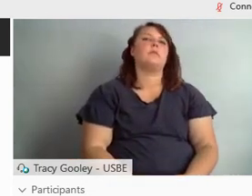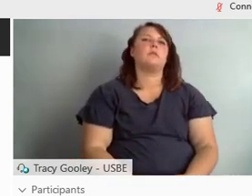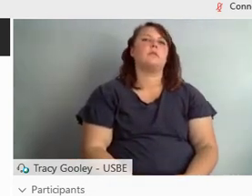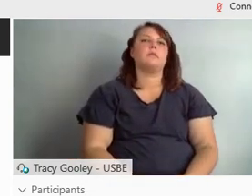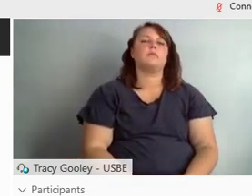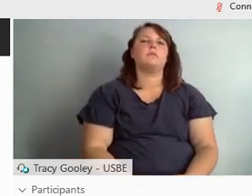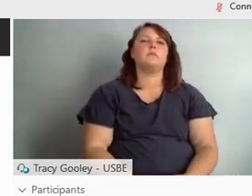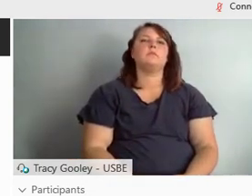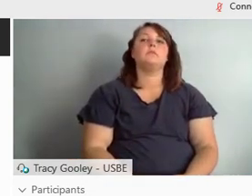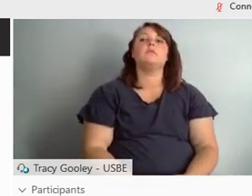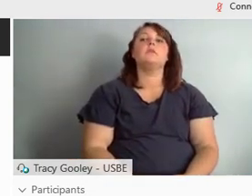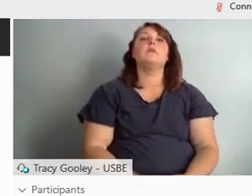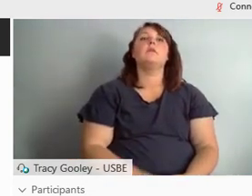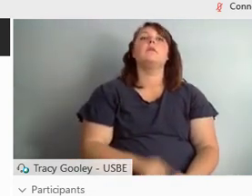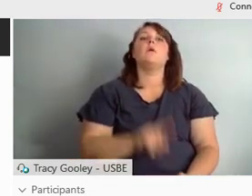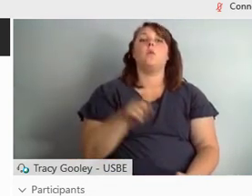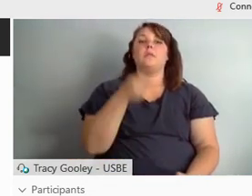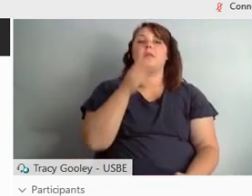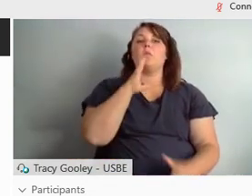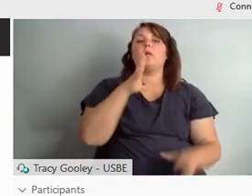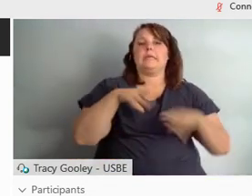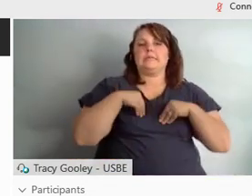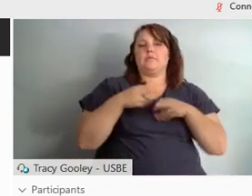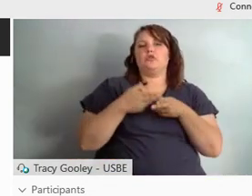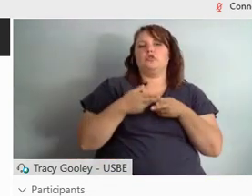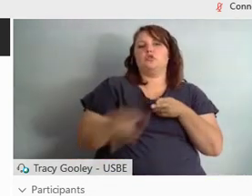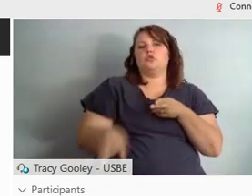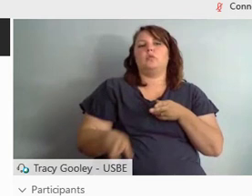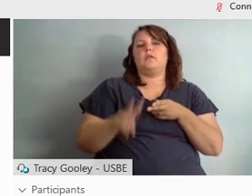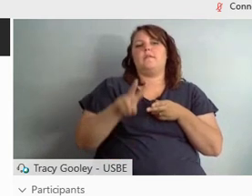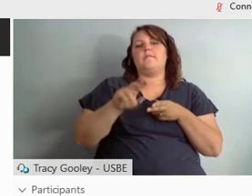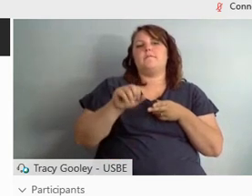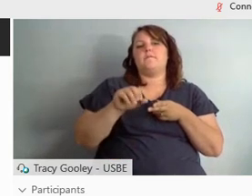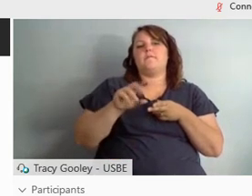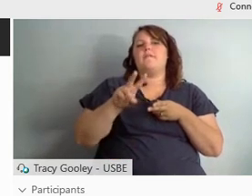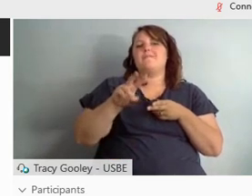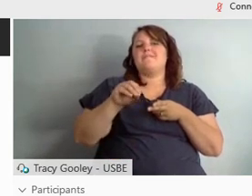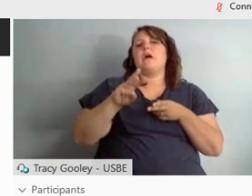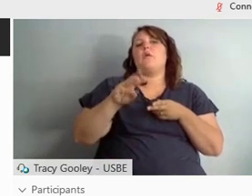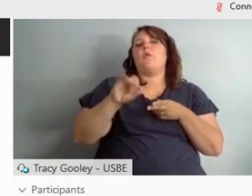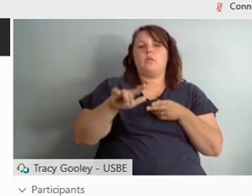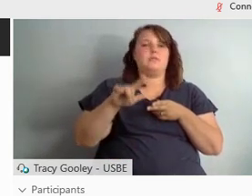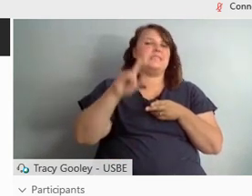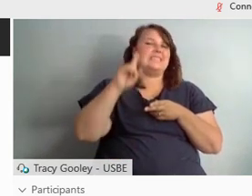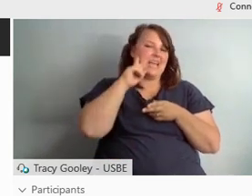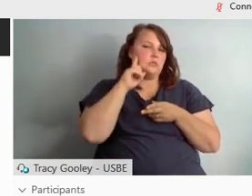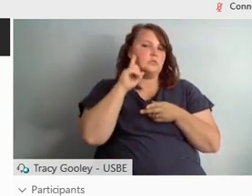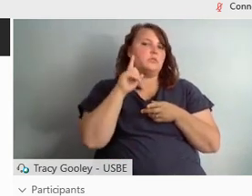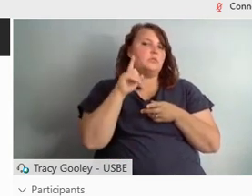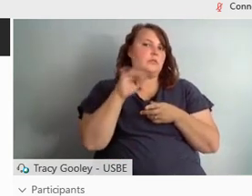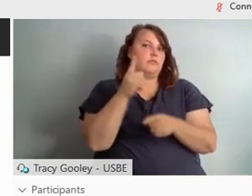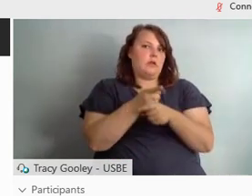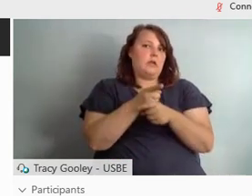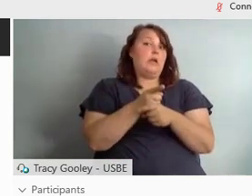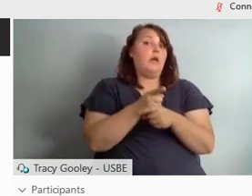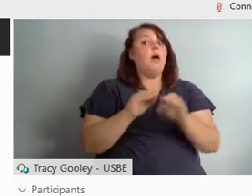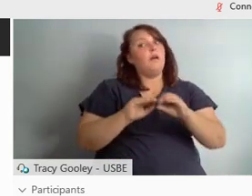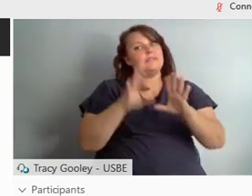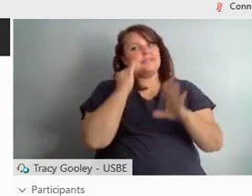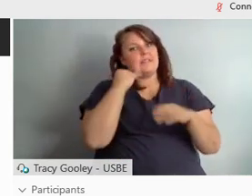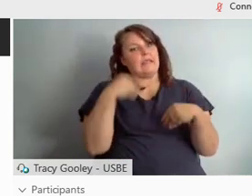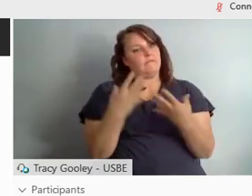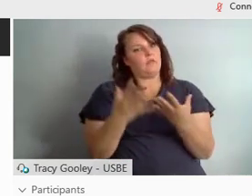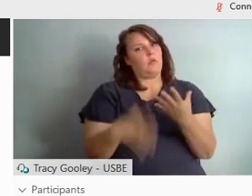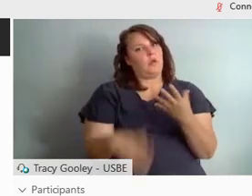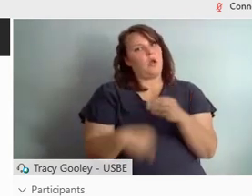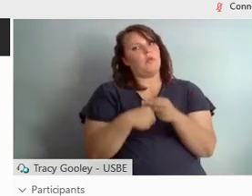You're only going to accept the short vowel sounds as correct responses. Obviously, if they provide you with long